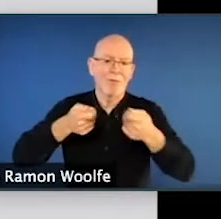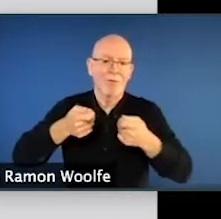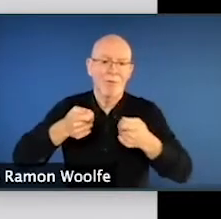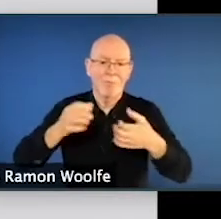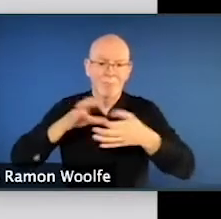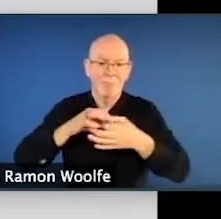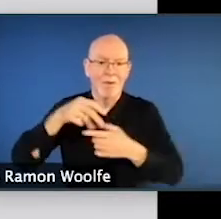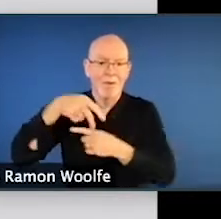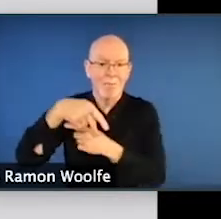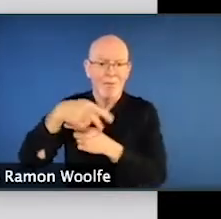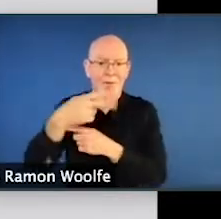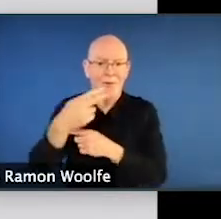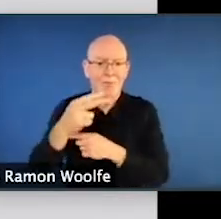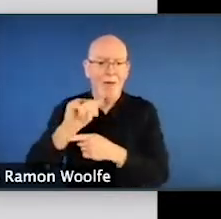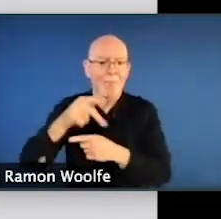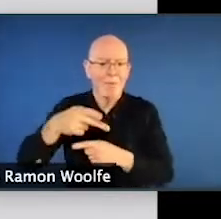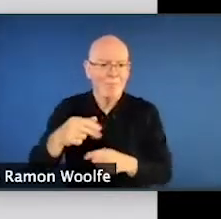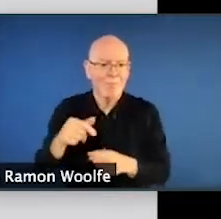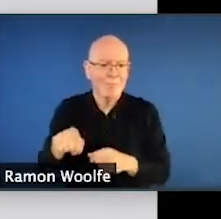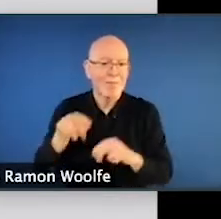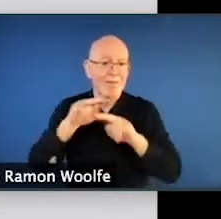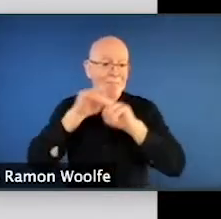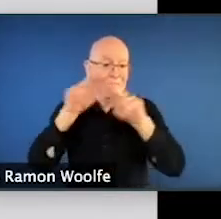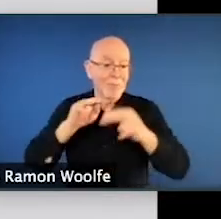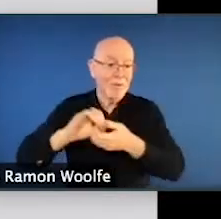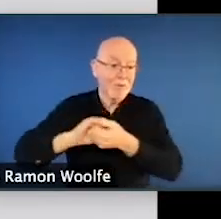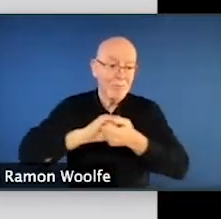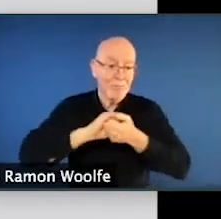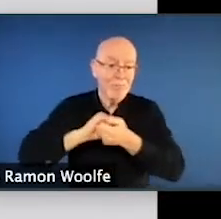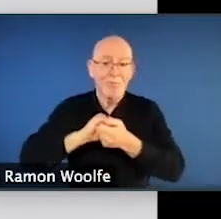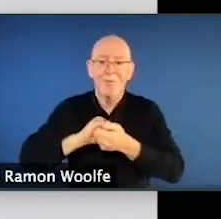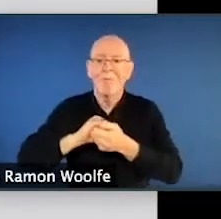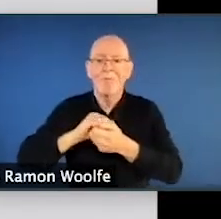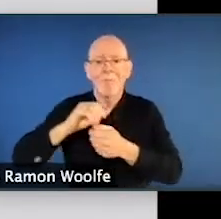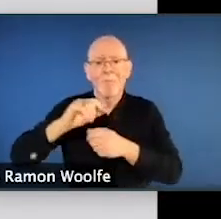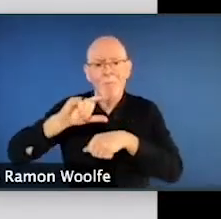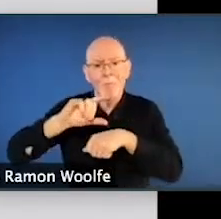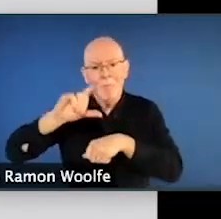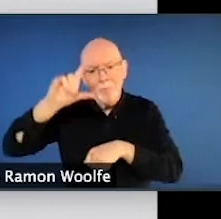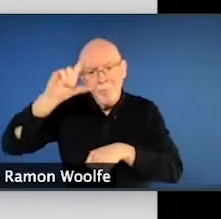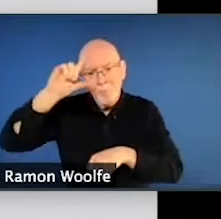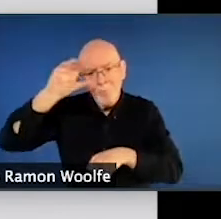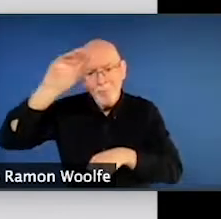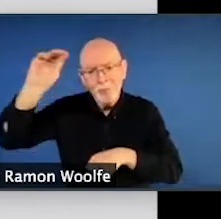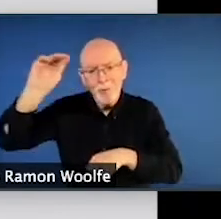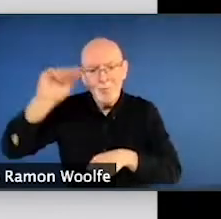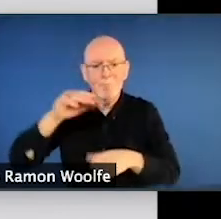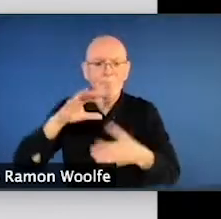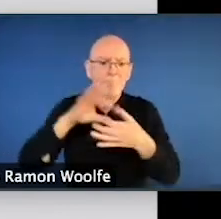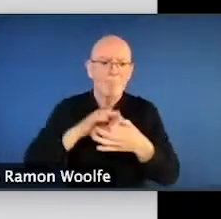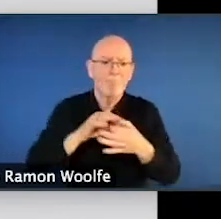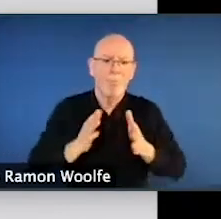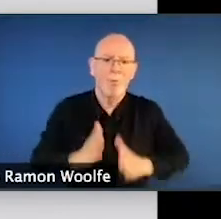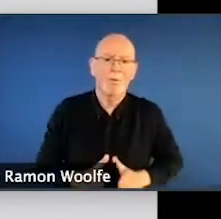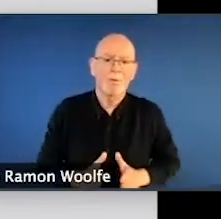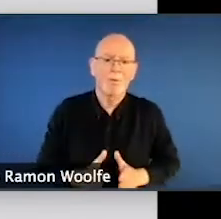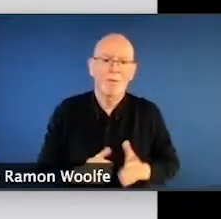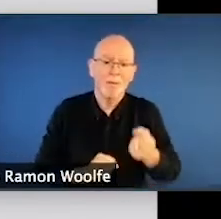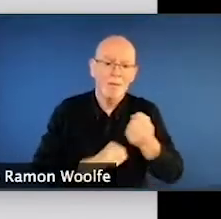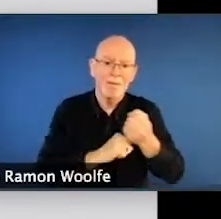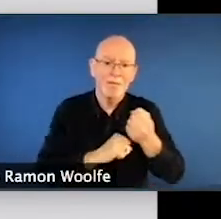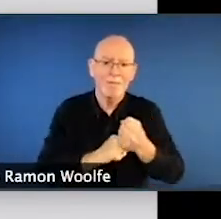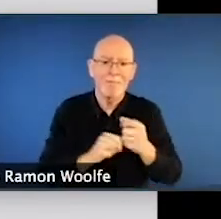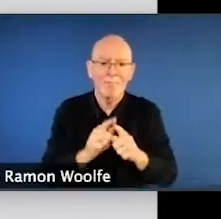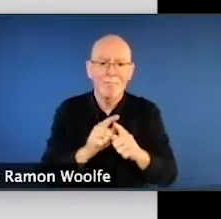pleasure to welcome all of you and to be serving as host for today's webinar, The